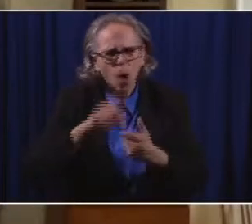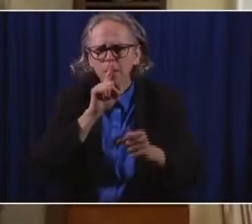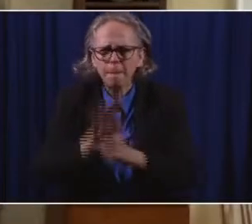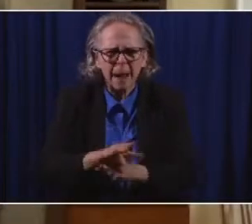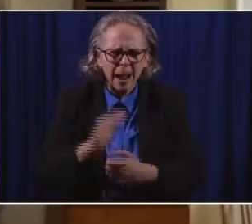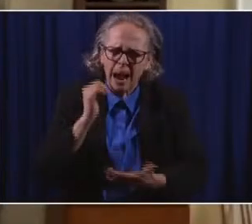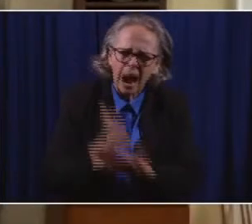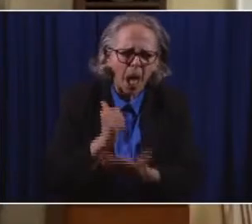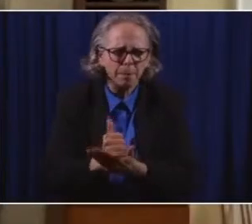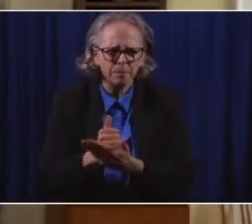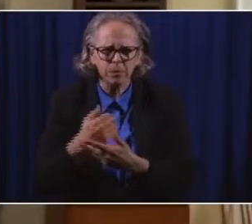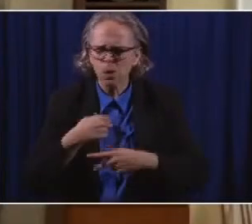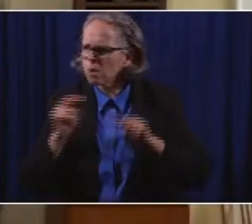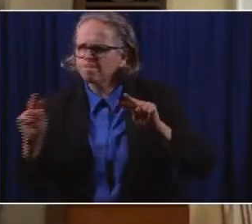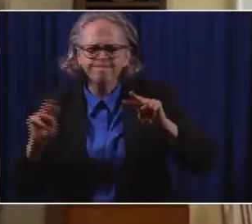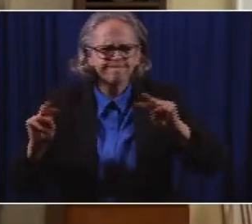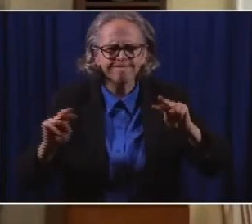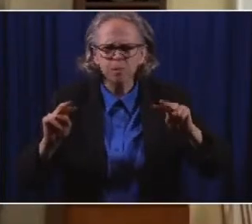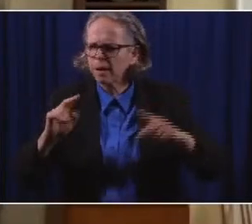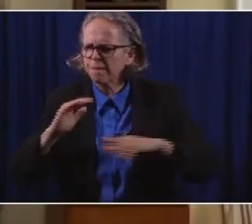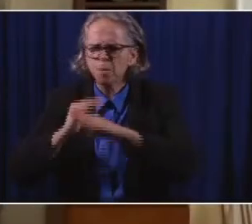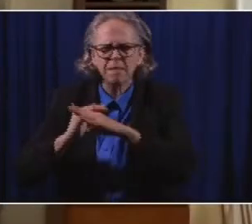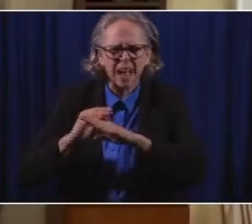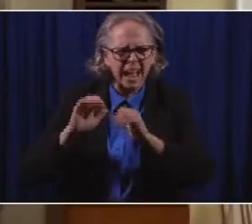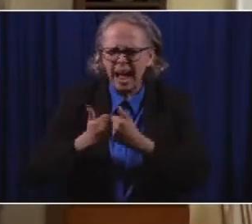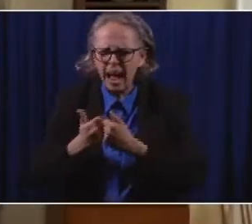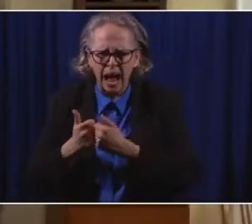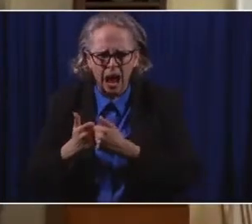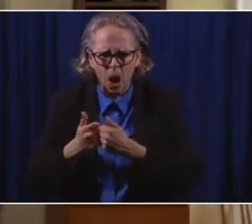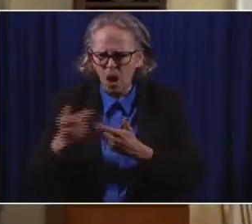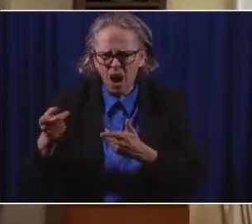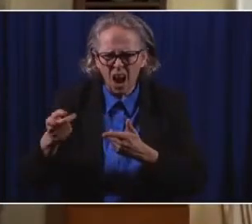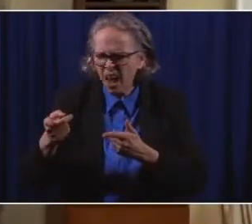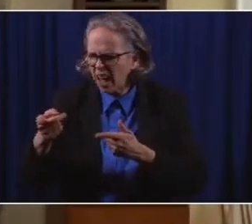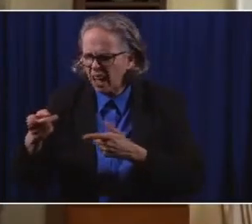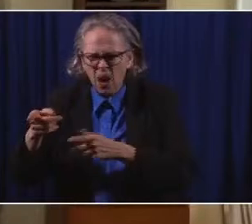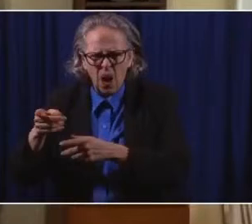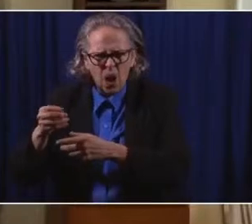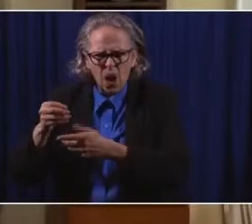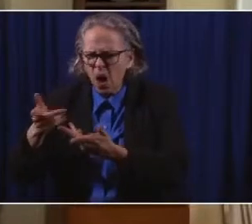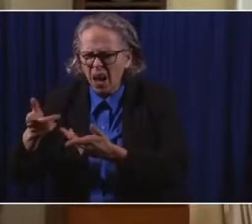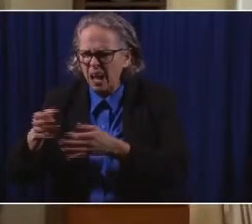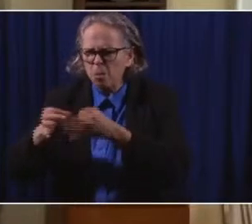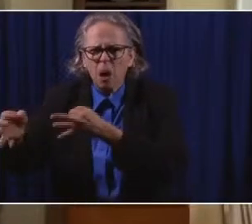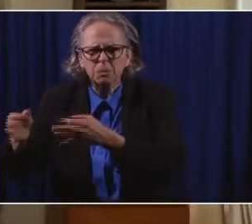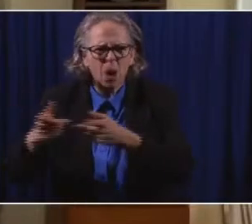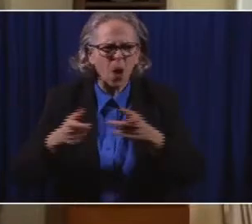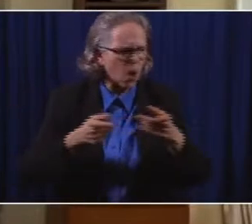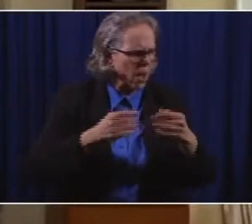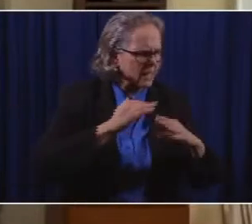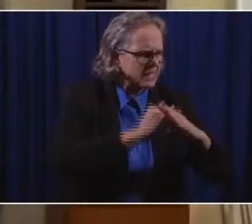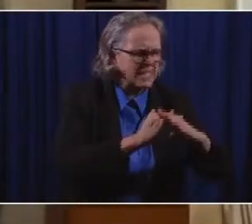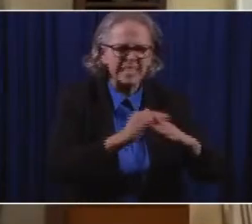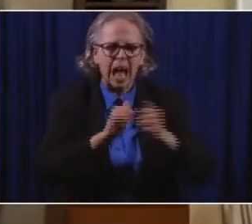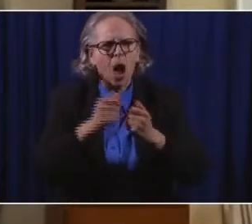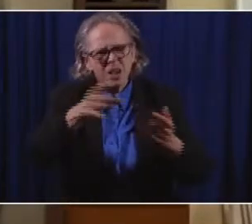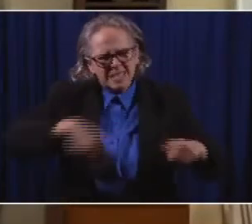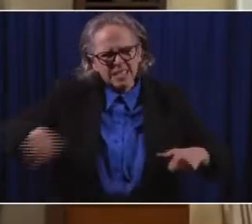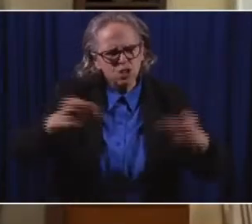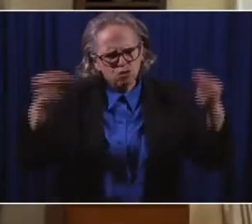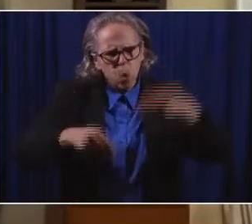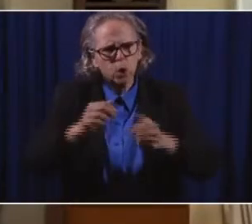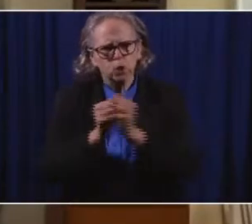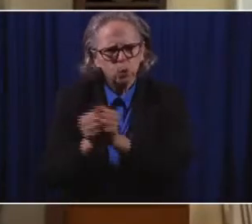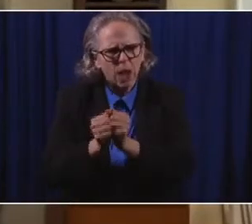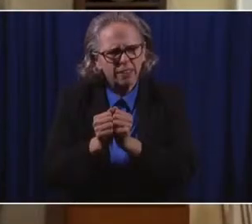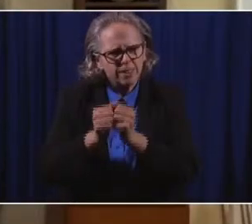virus from spreading more. We can take this action. We can do that. The ability to do that lies uniquely